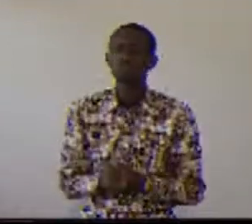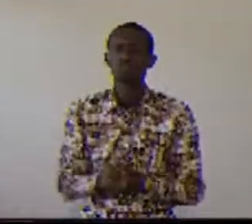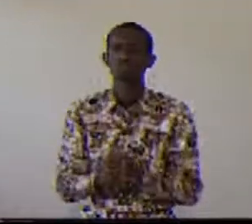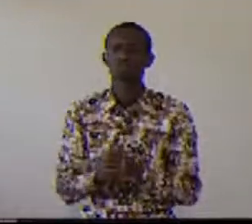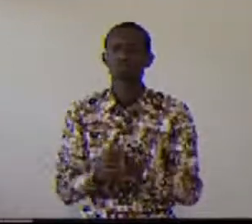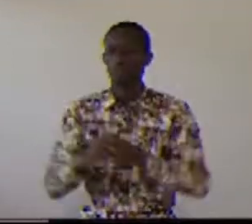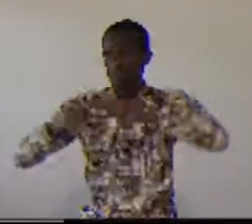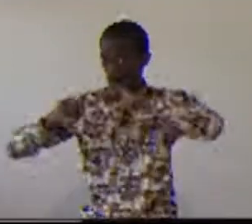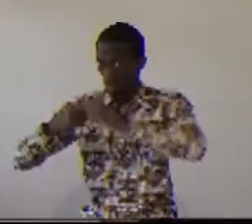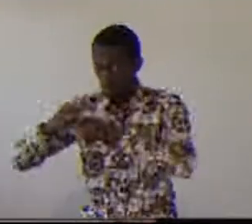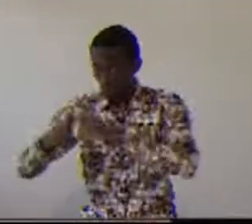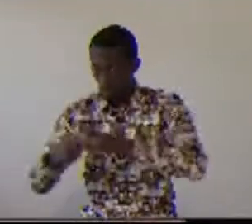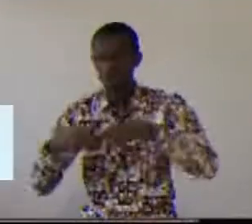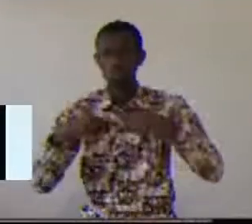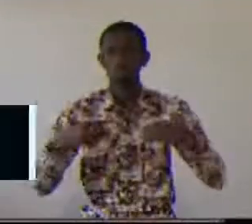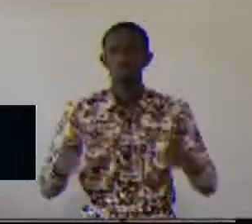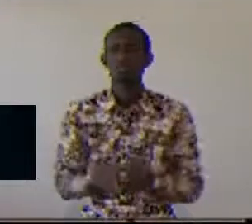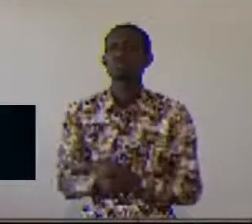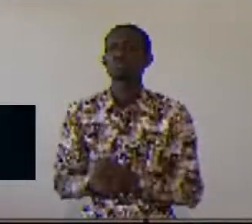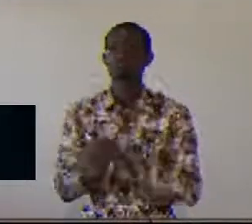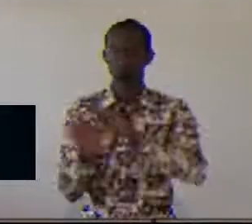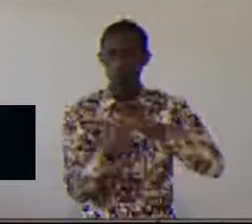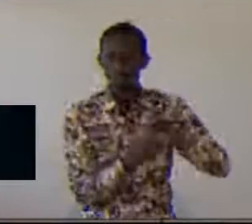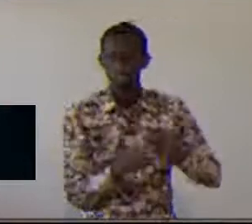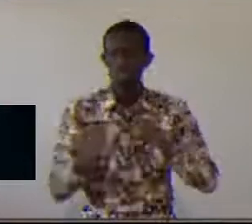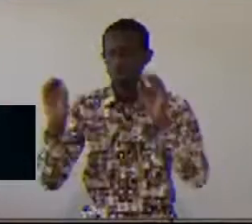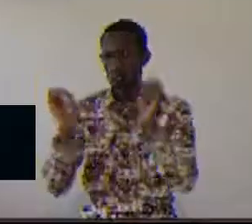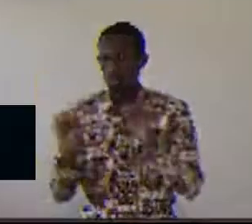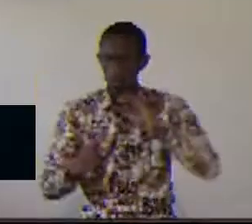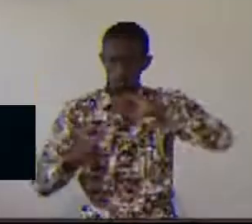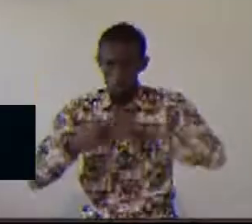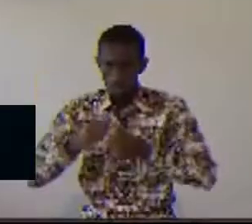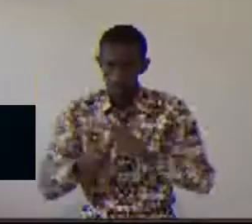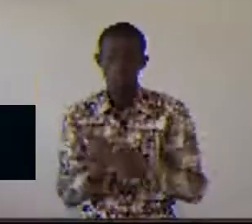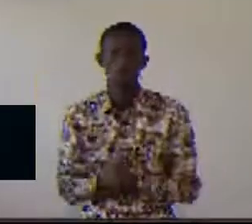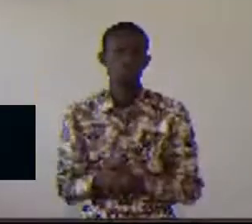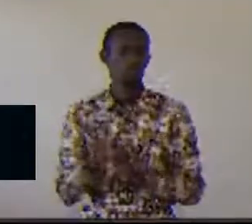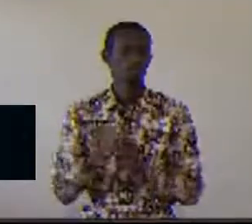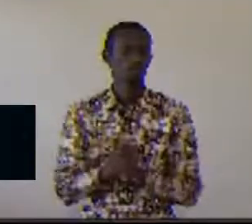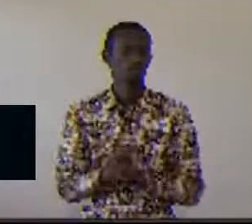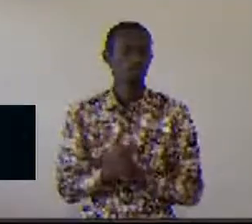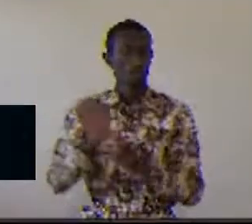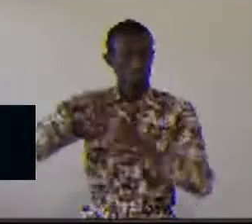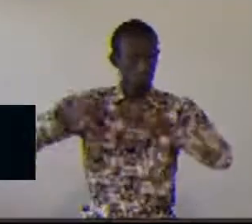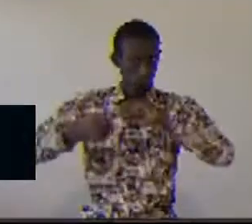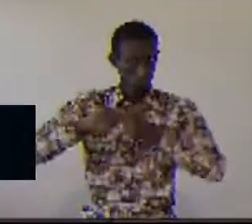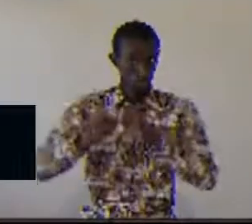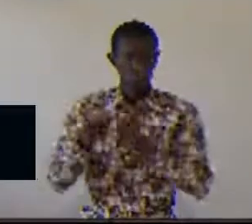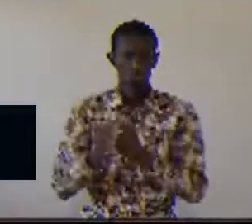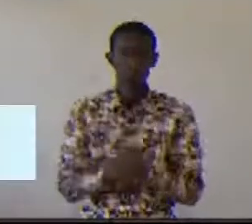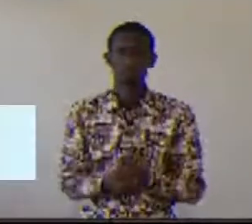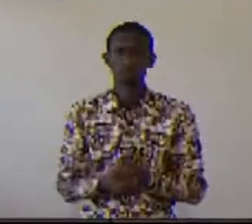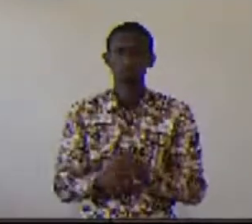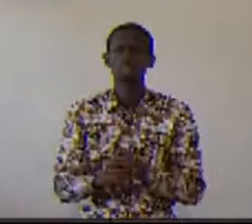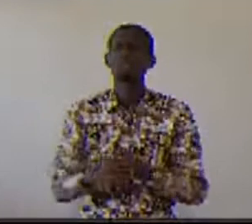about metallic character, it is something slightly different. It shouldn't be confused with